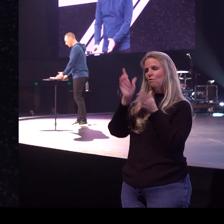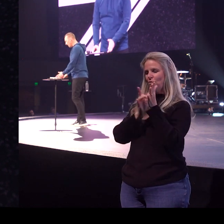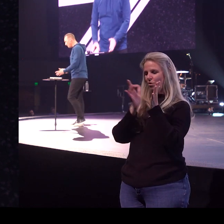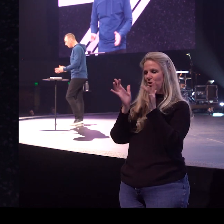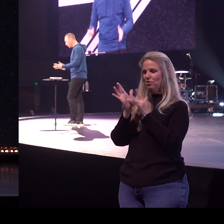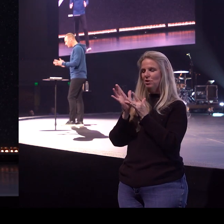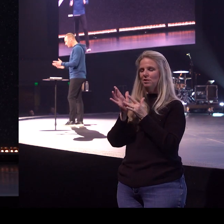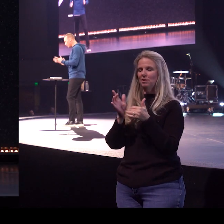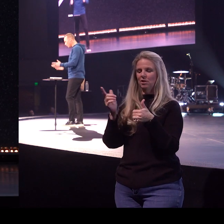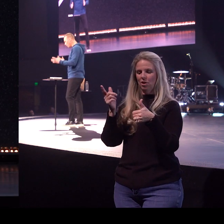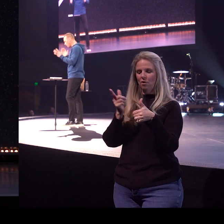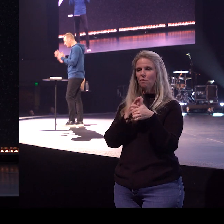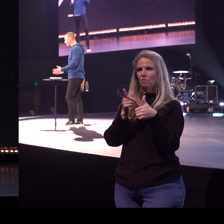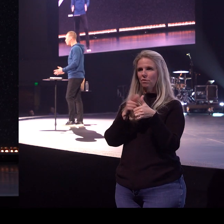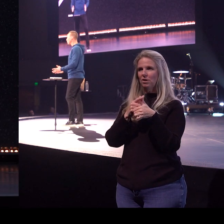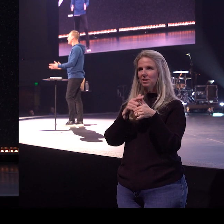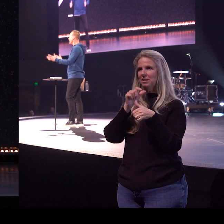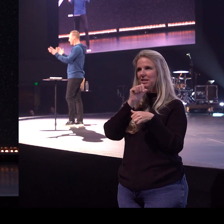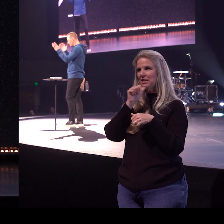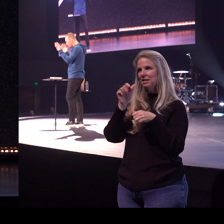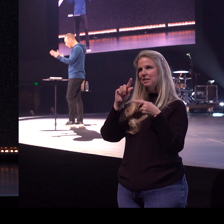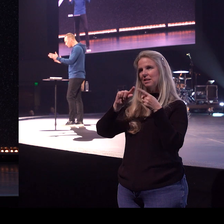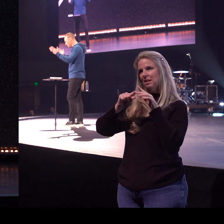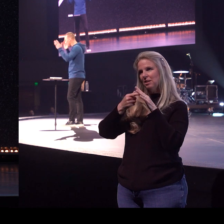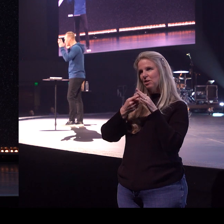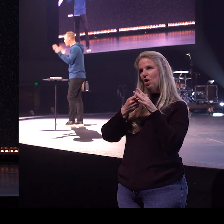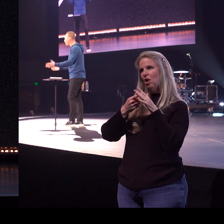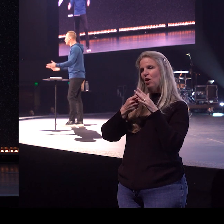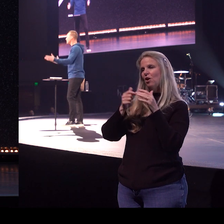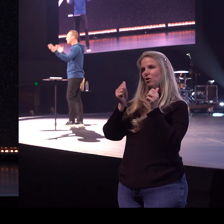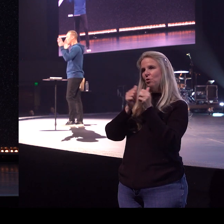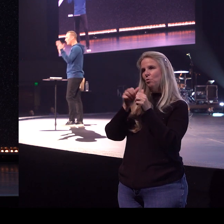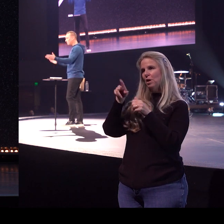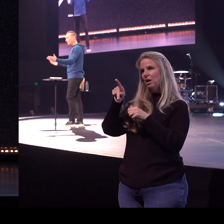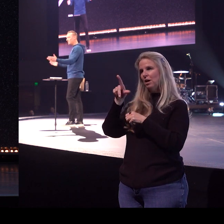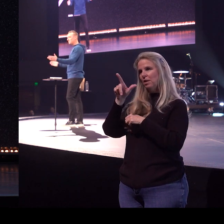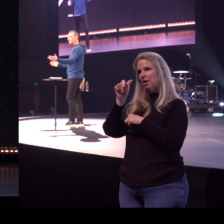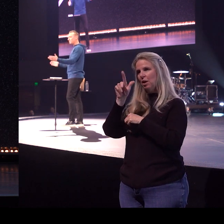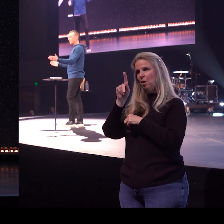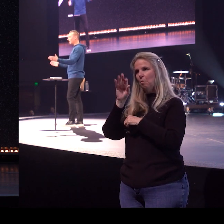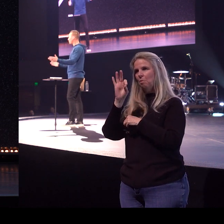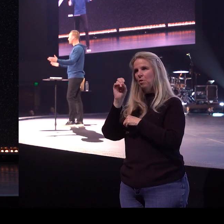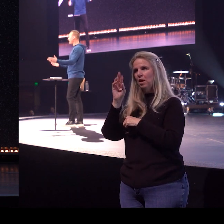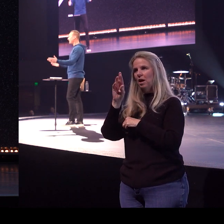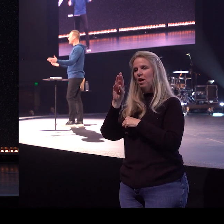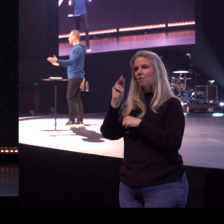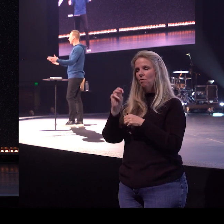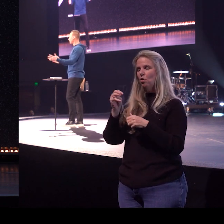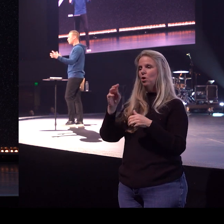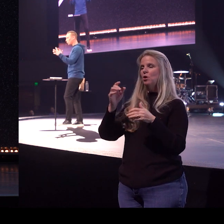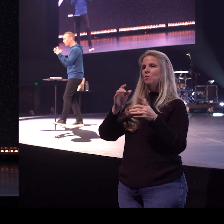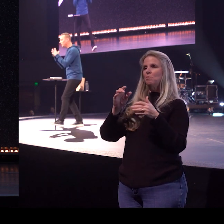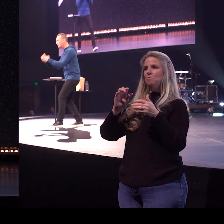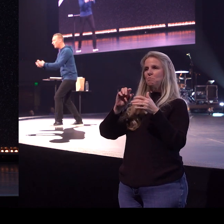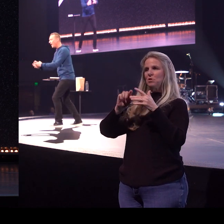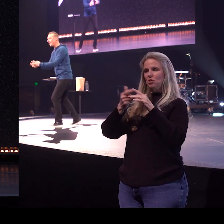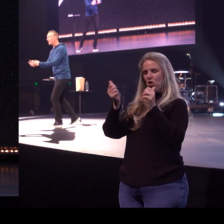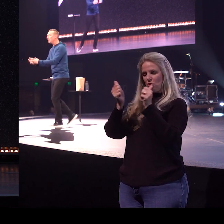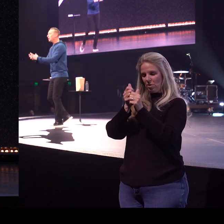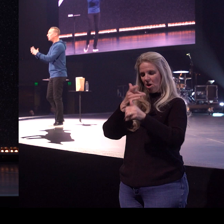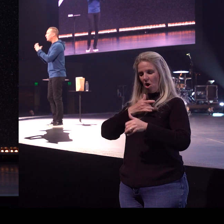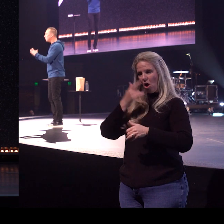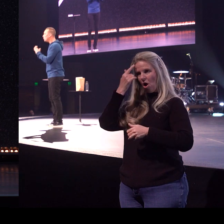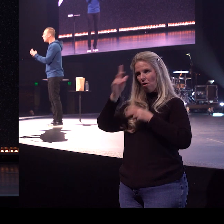one. Influence doesn't start with the platform. It starts with the heart for people. I just want to say it again until it gets drilled in your